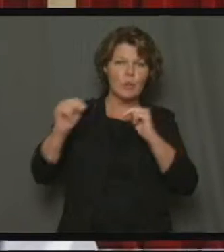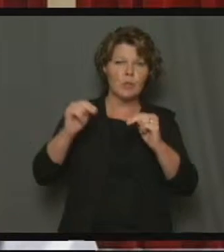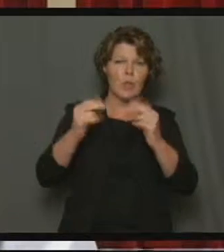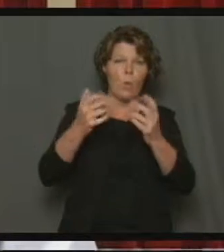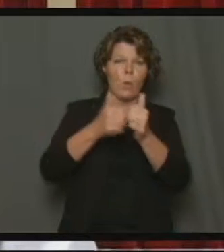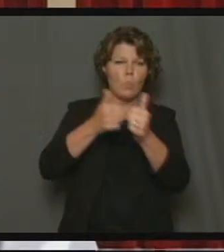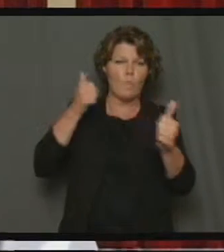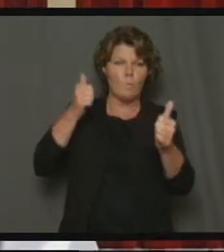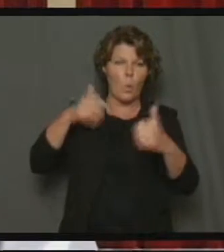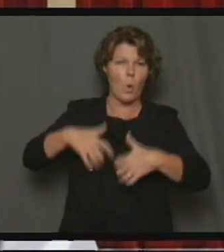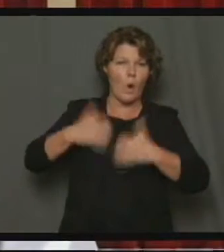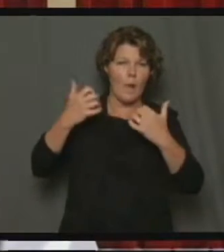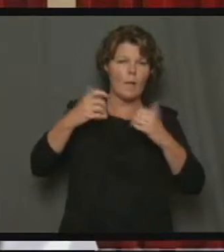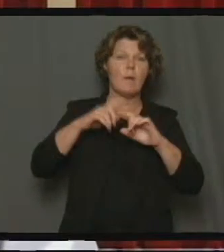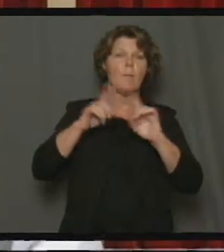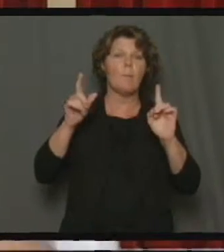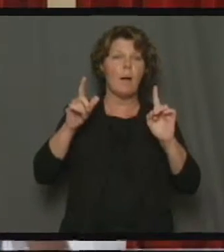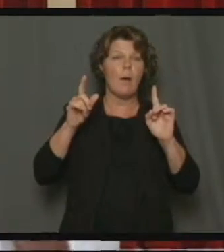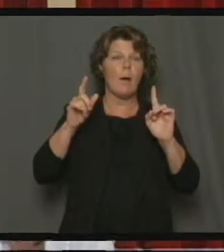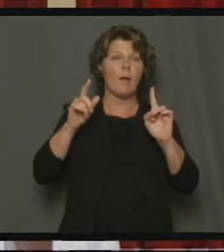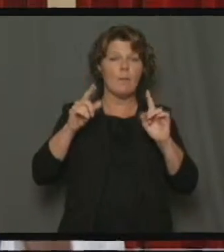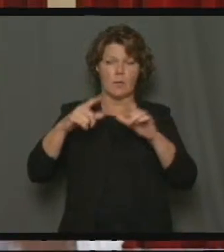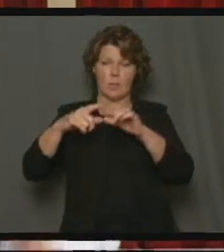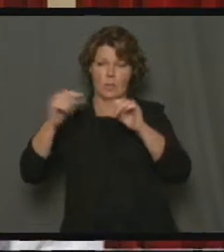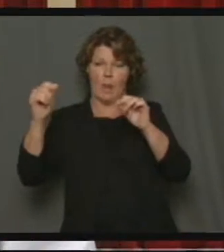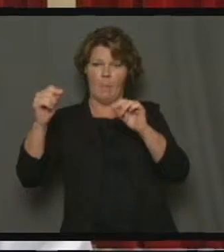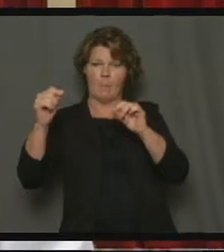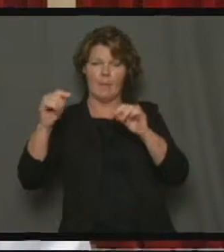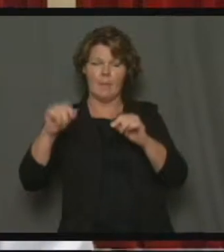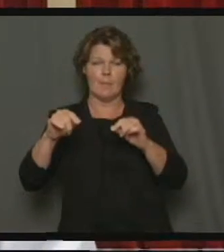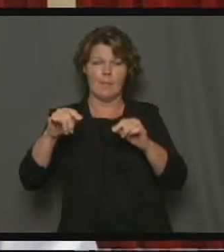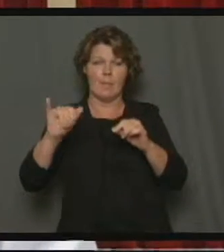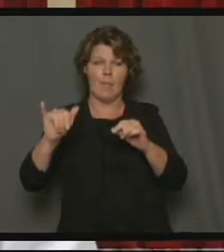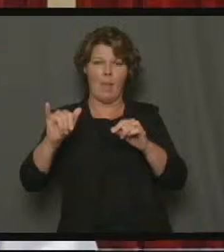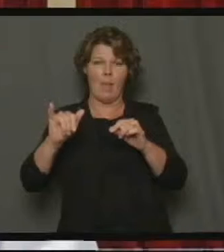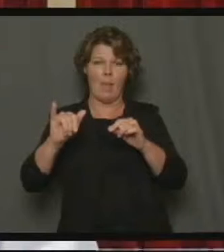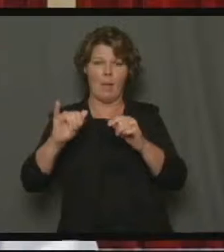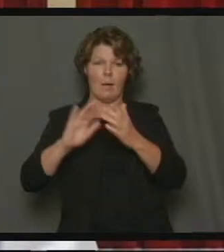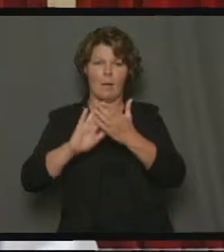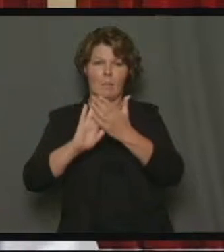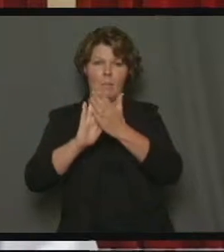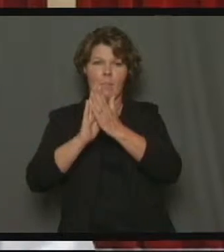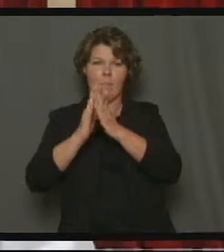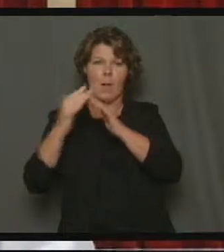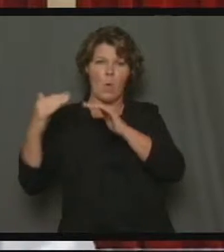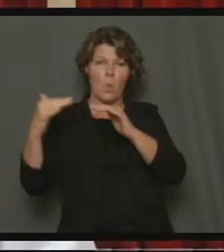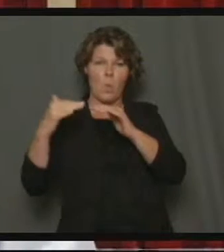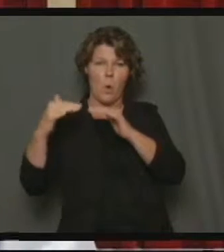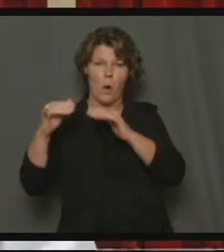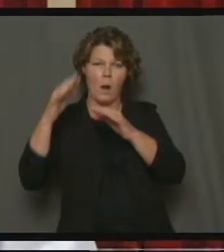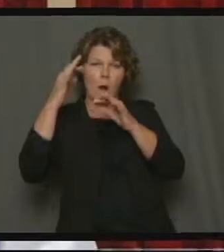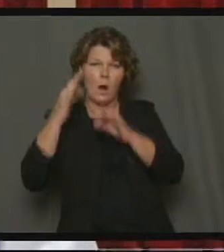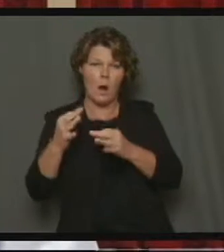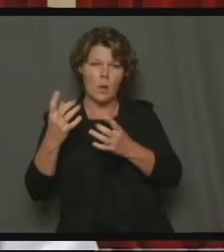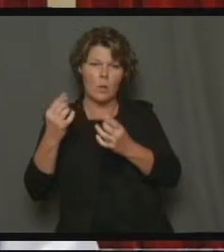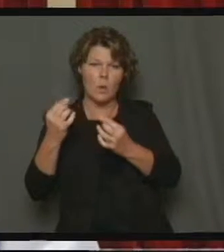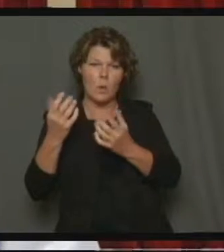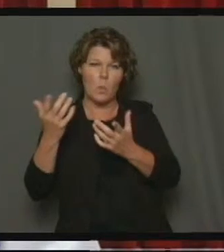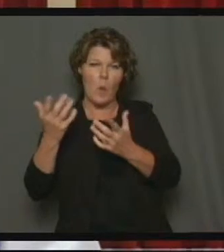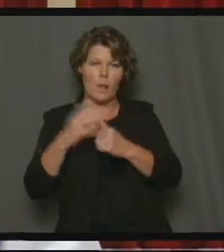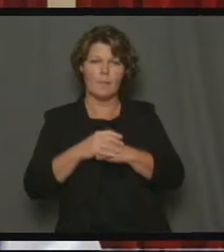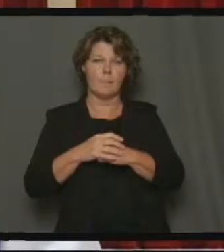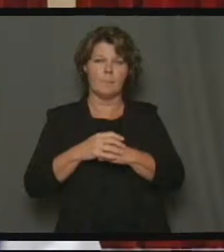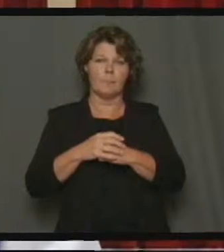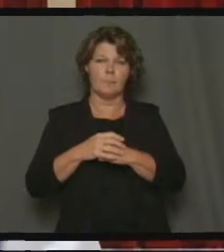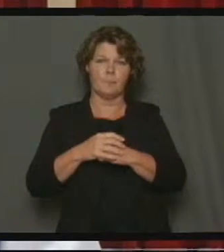hostilities. But as Japanese resolve turned to war, they hatched this plan. In the days